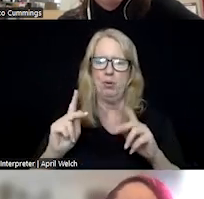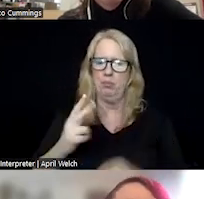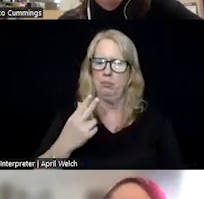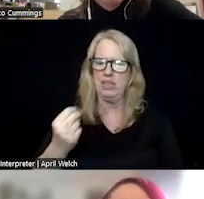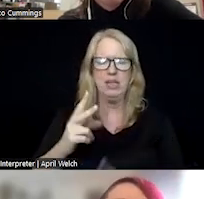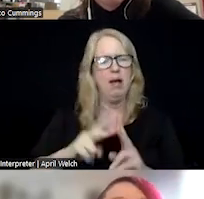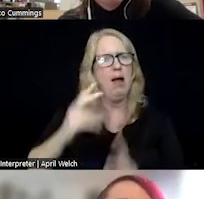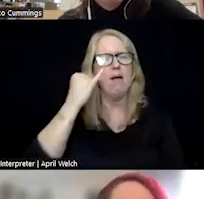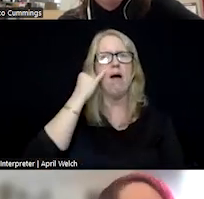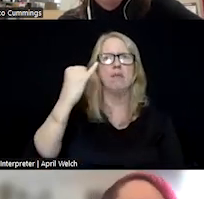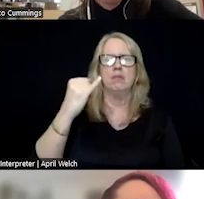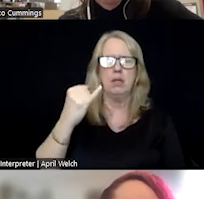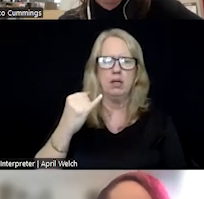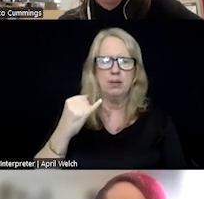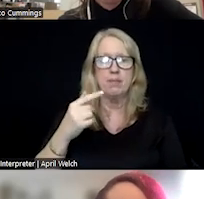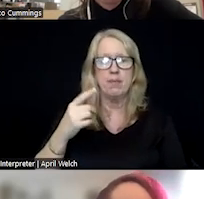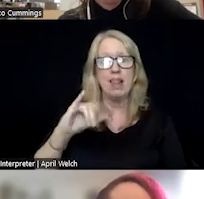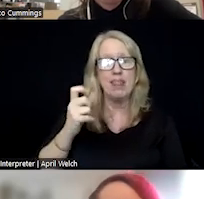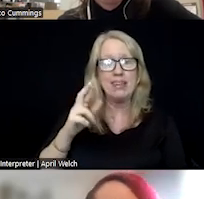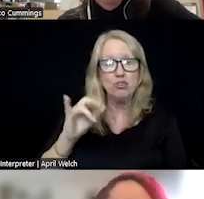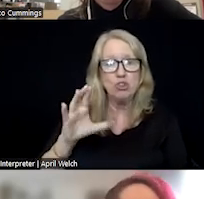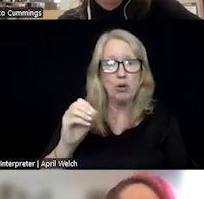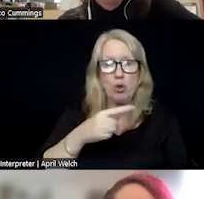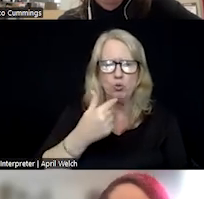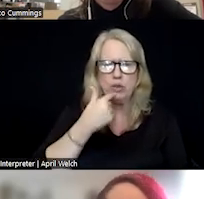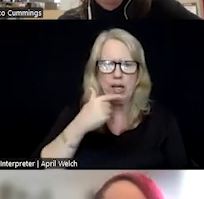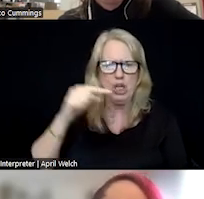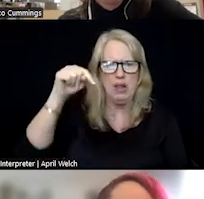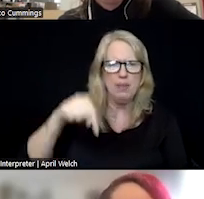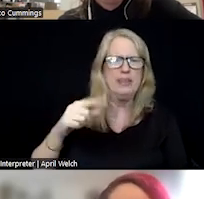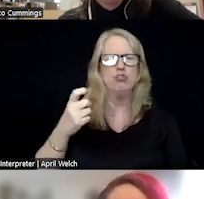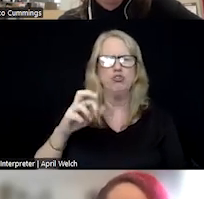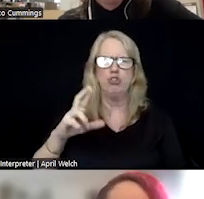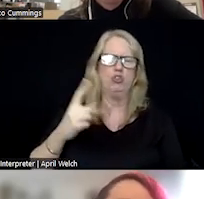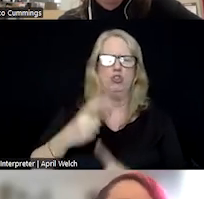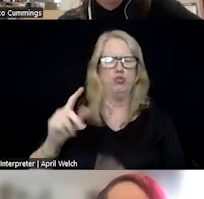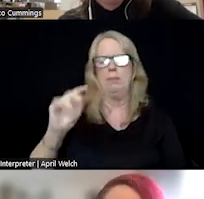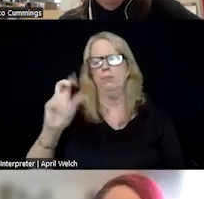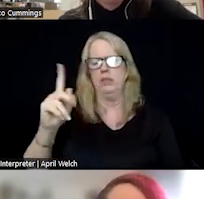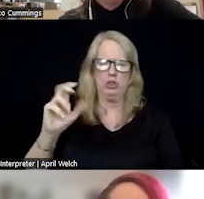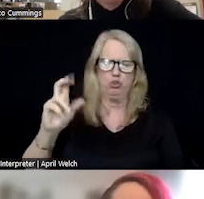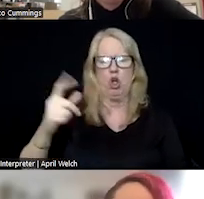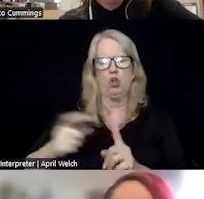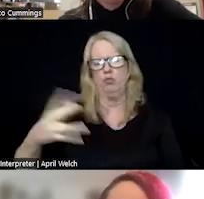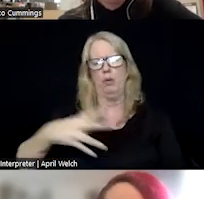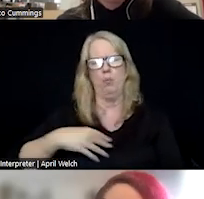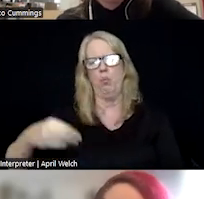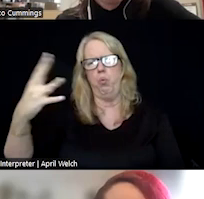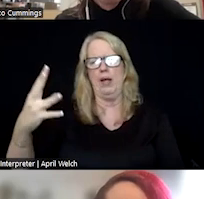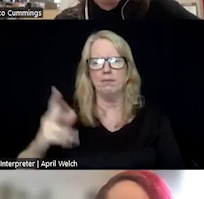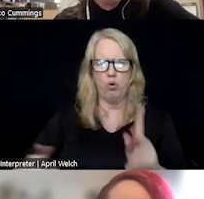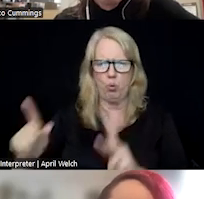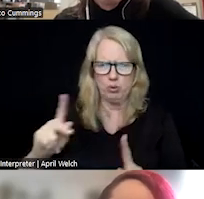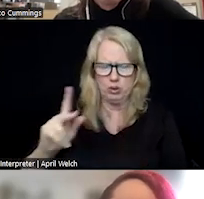that idea that, like Jericho said, that, this gender stuff comes from TikTok or it comes from the white folks.